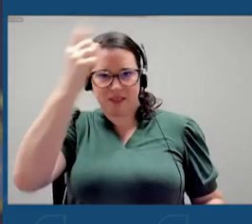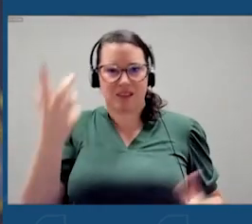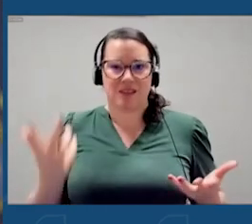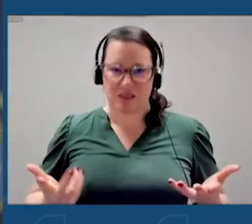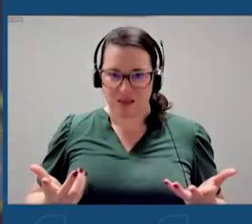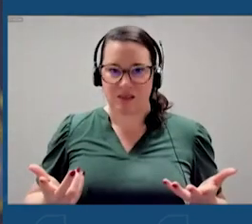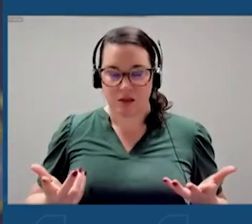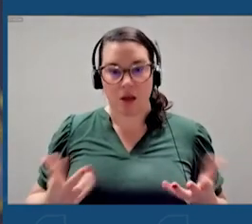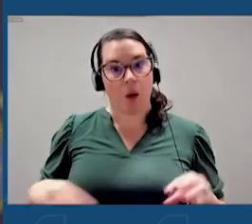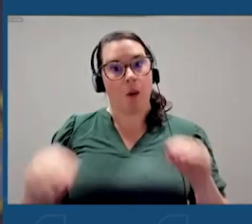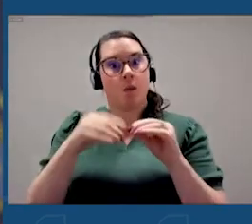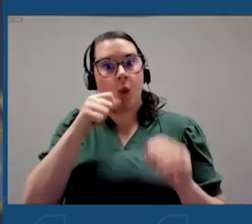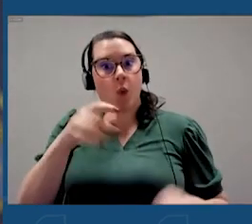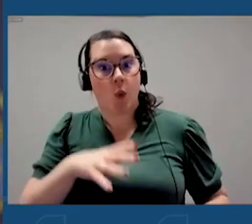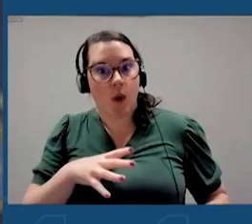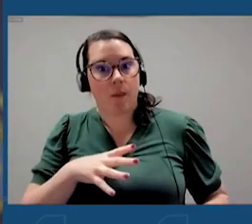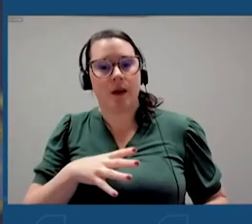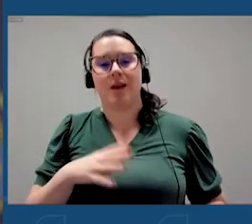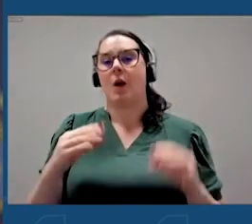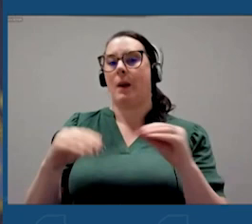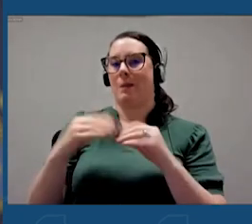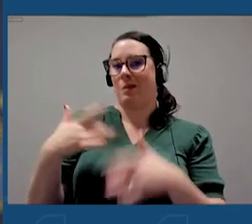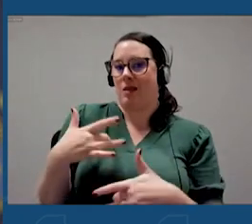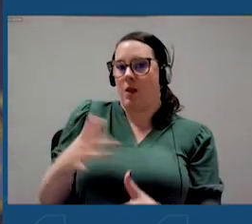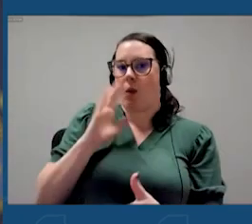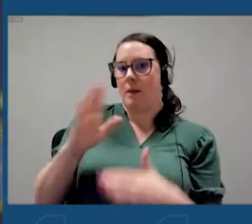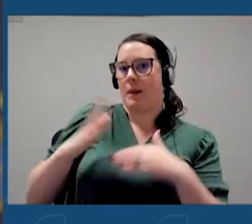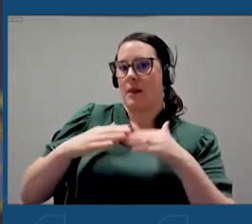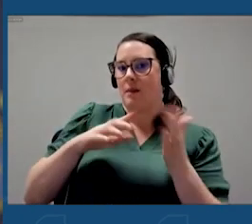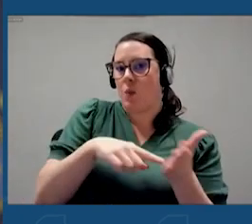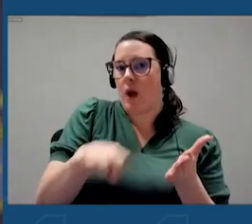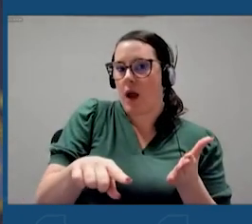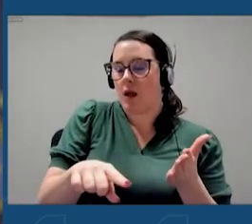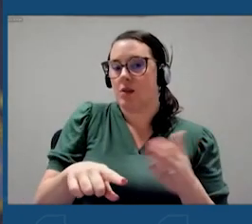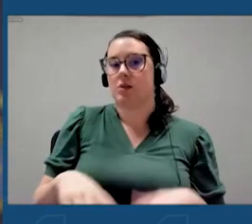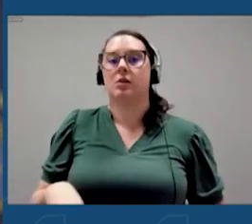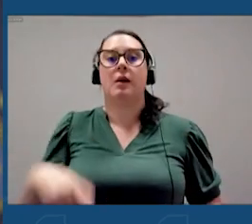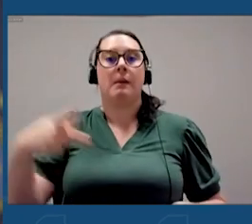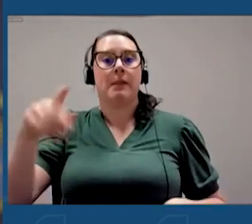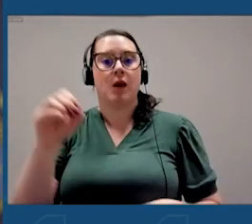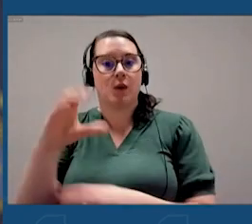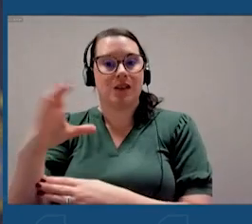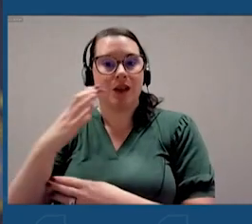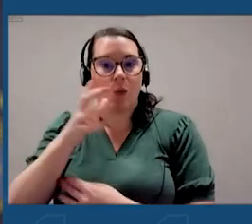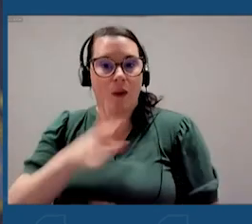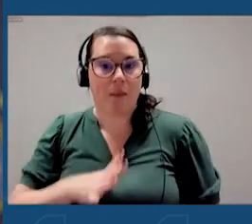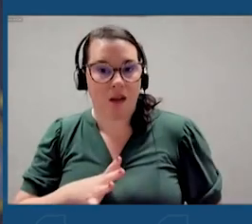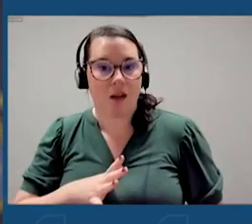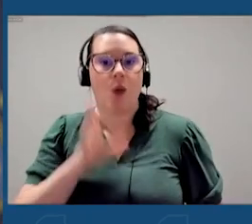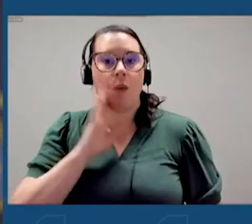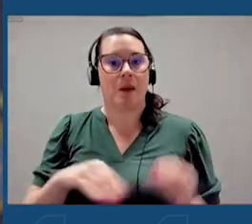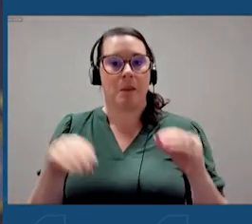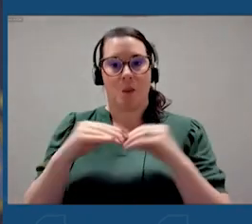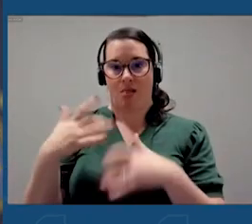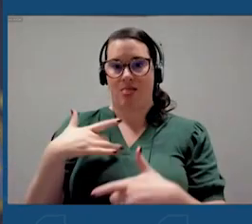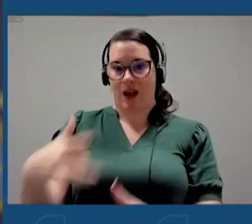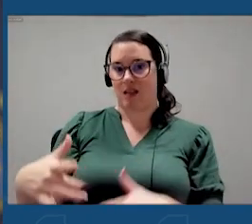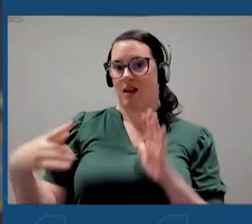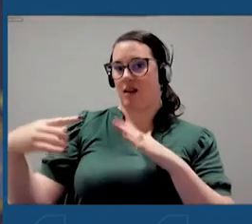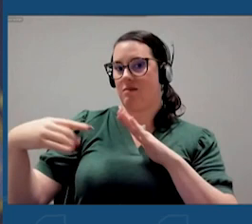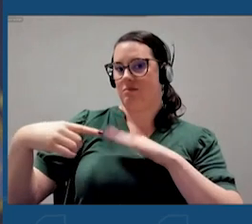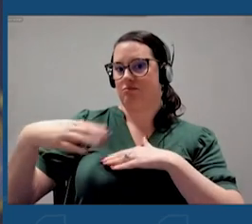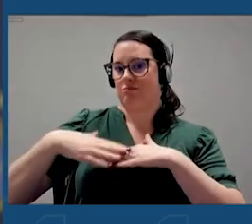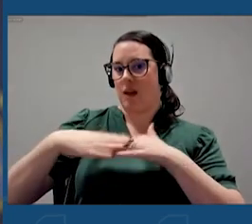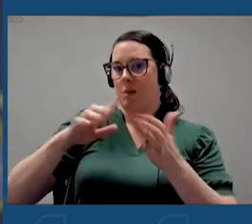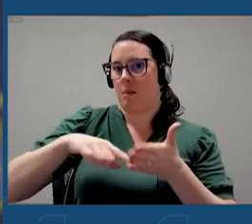that more women are likely to be minimum wage earners. More women of color are more likely to be minimum wage earners. And this is just one more way to just